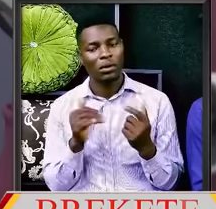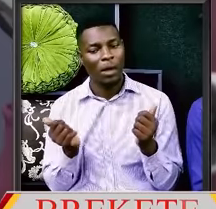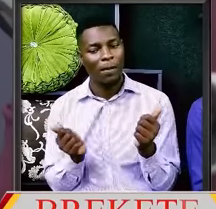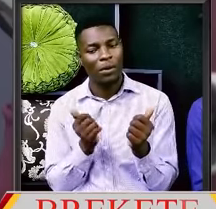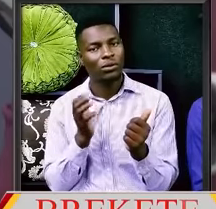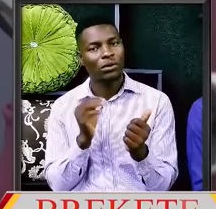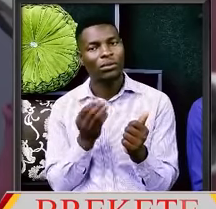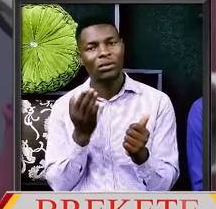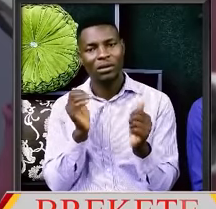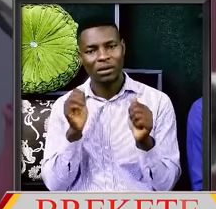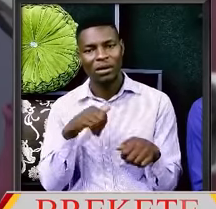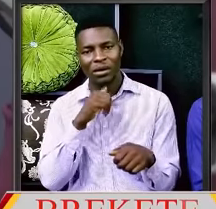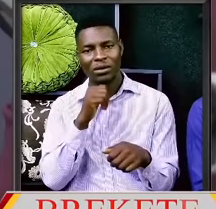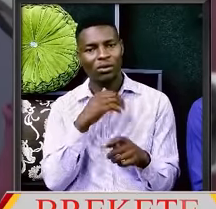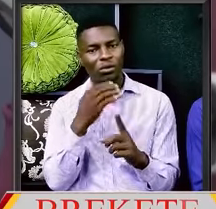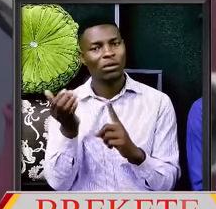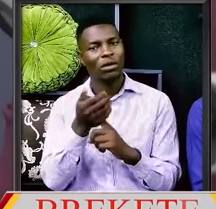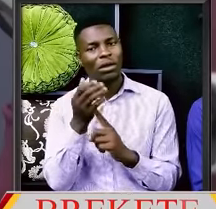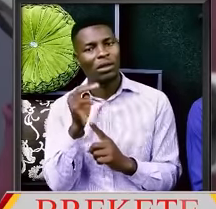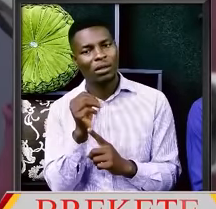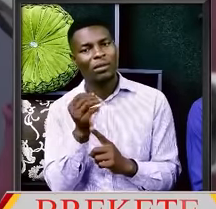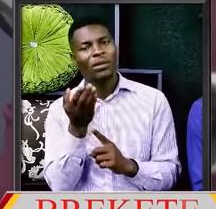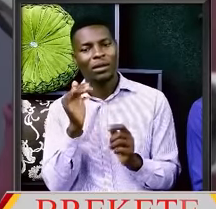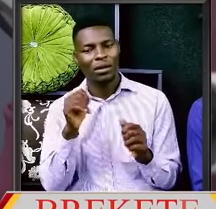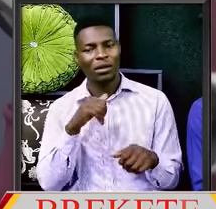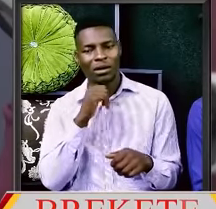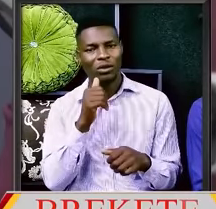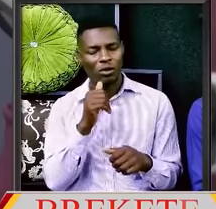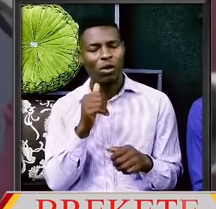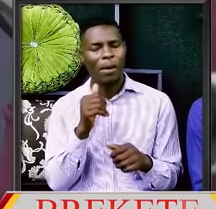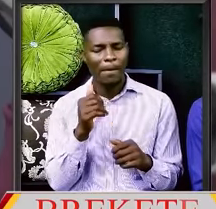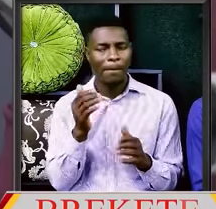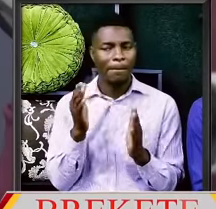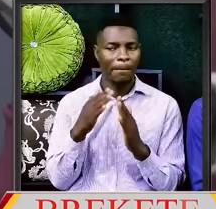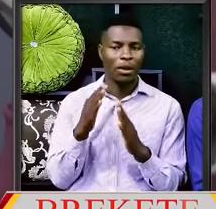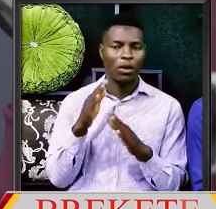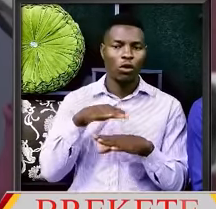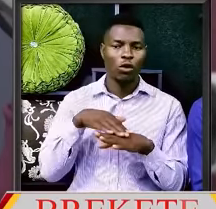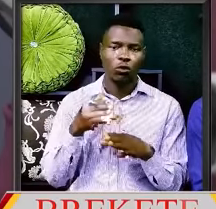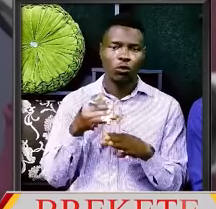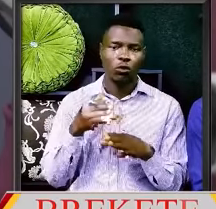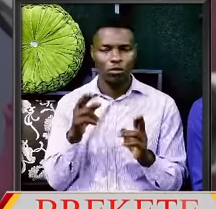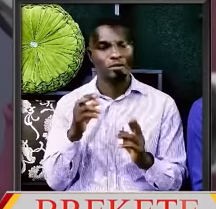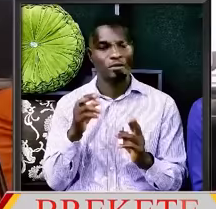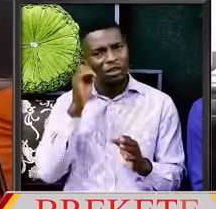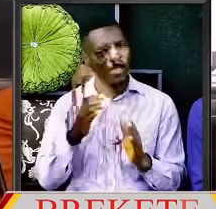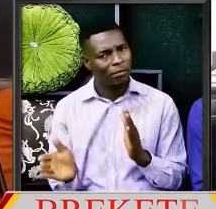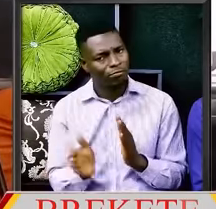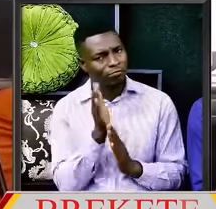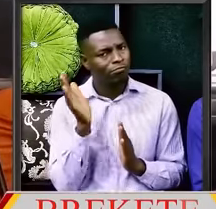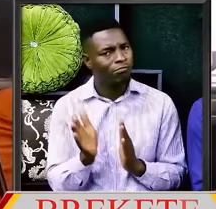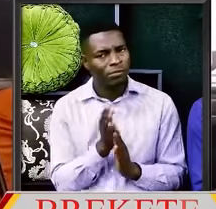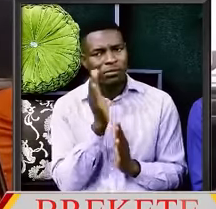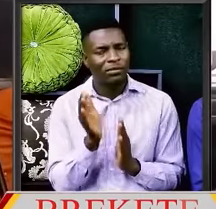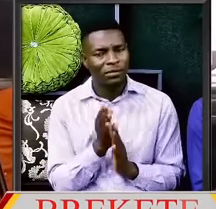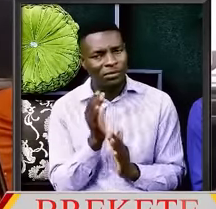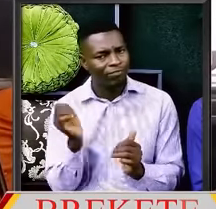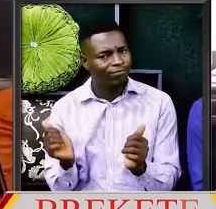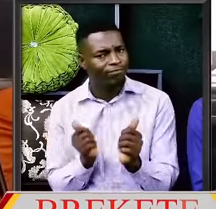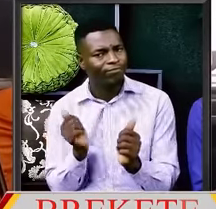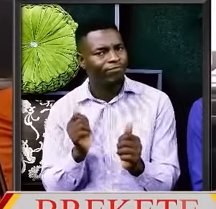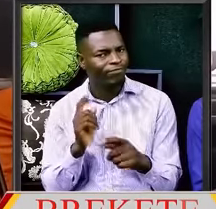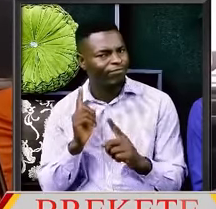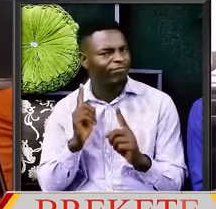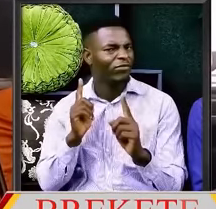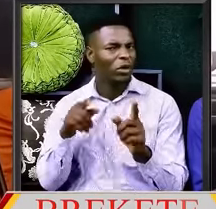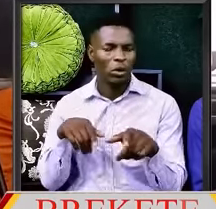feel get on, they don't feel meet on for road, he don't go far. Now that go far, see they go. According to prophecy, say he